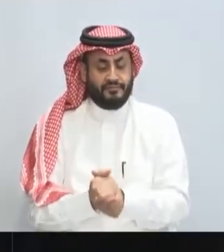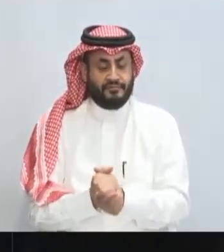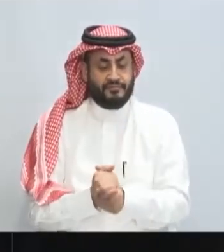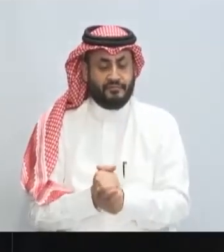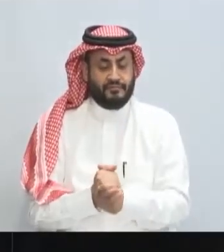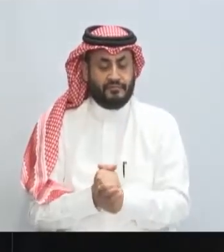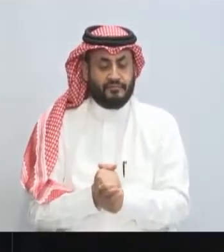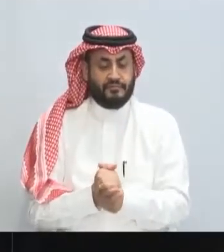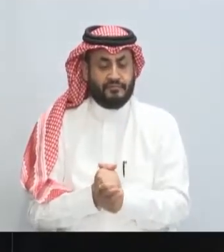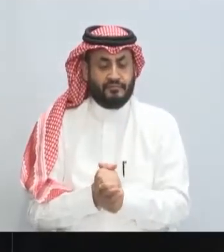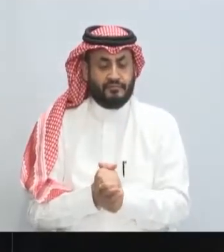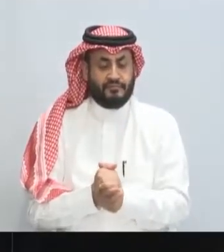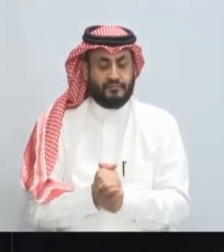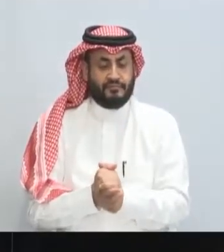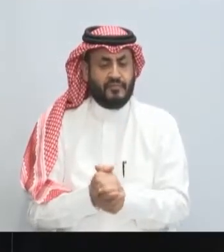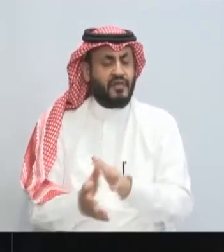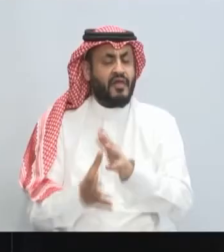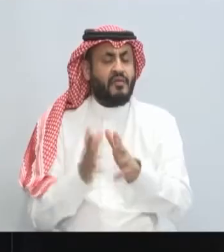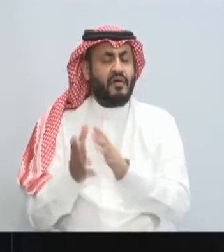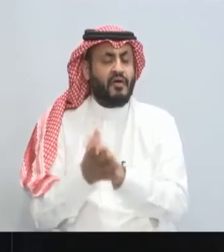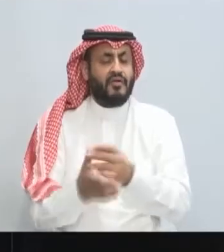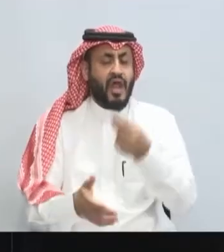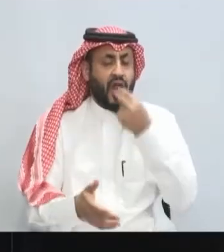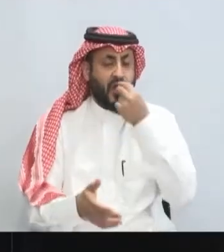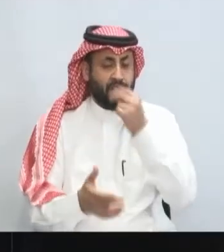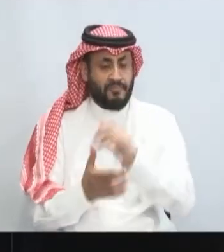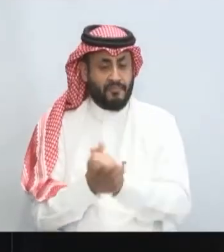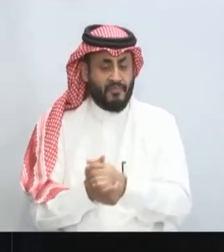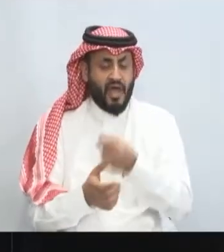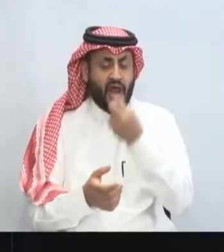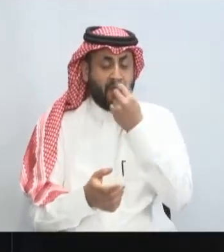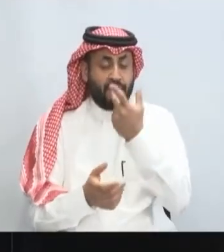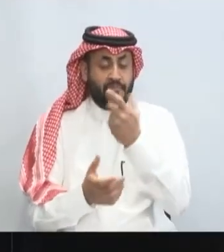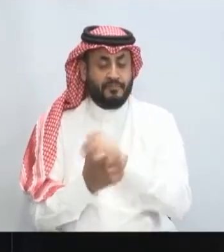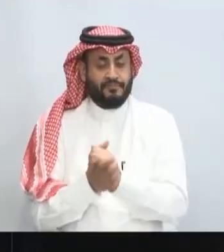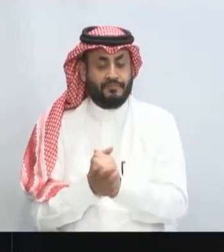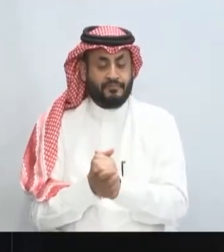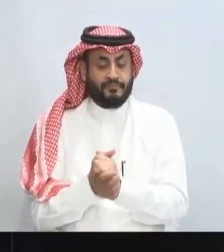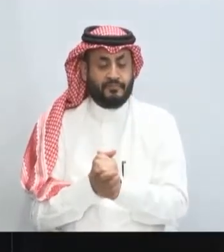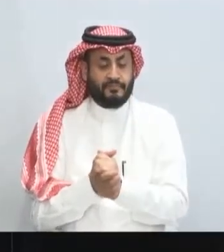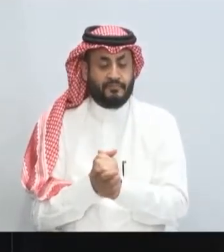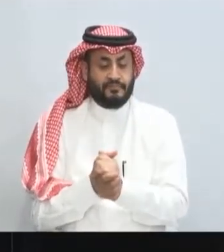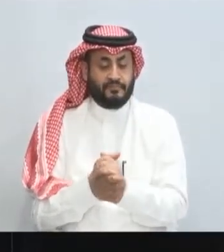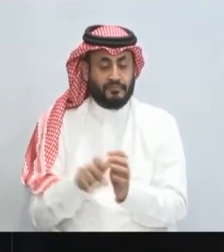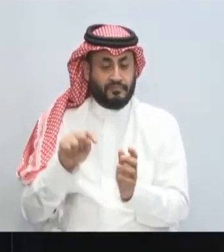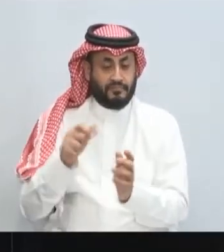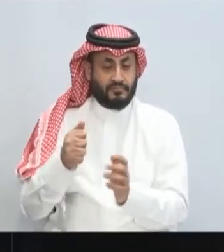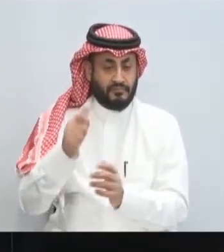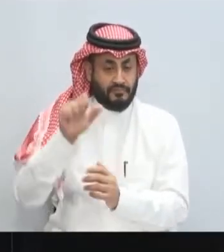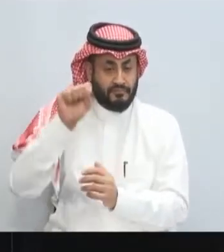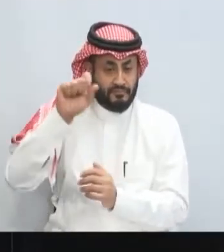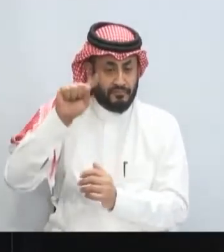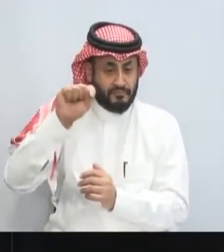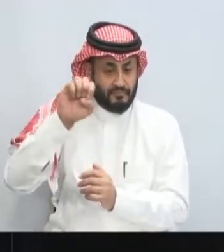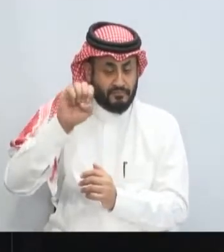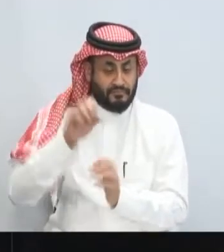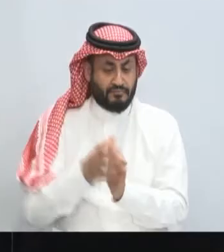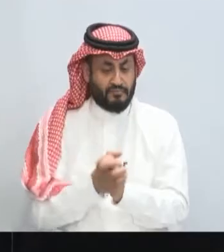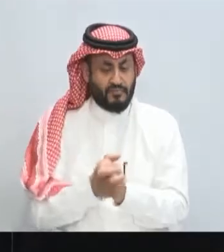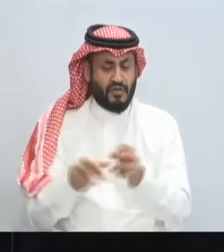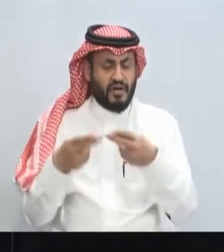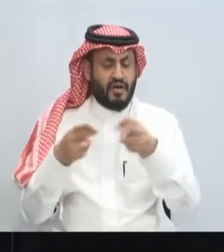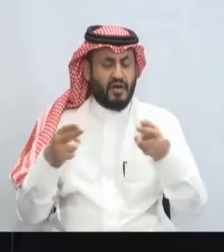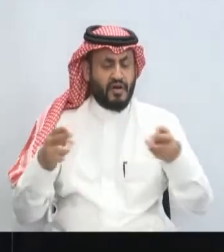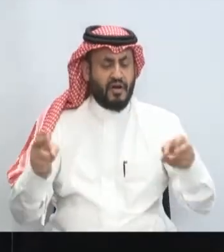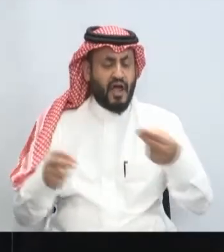this chant is about food. It's about taste, the taste of different types or different